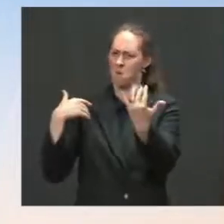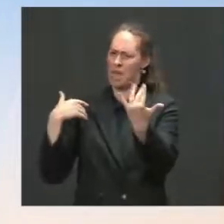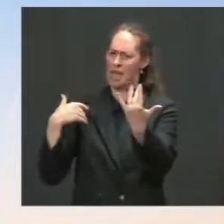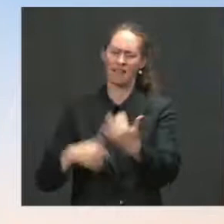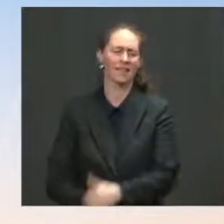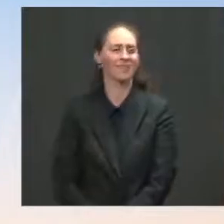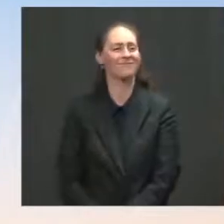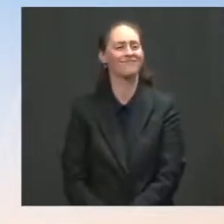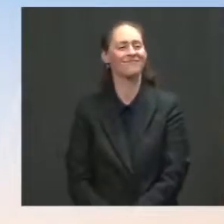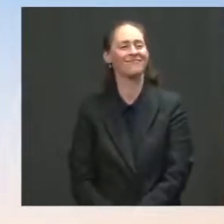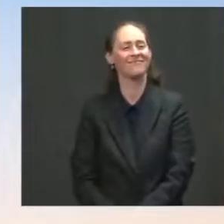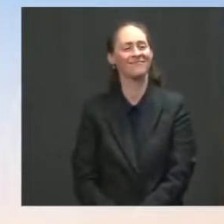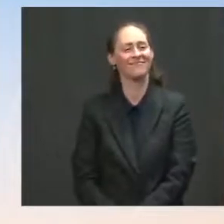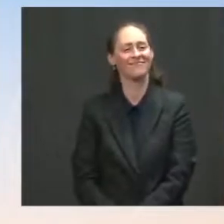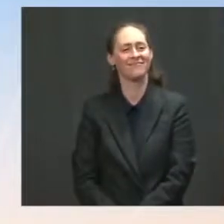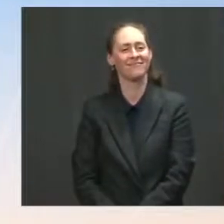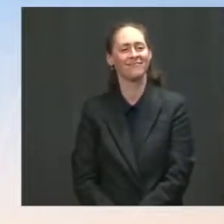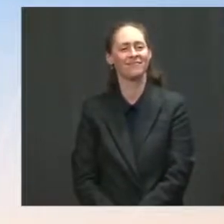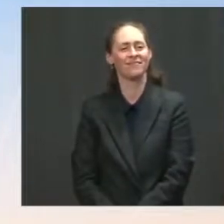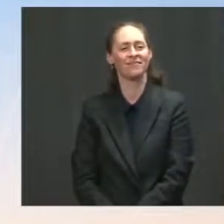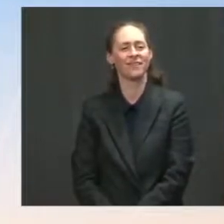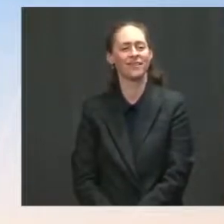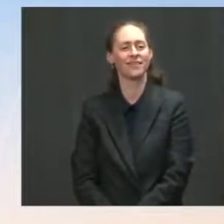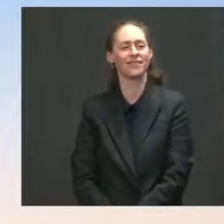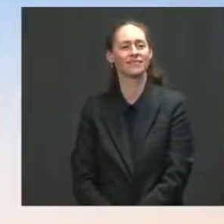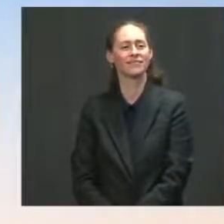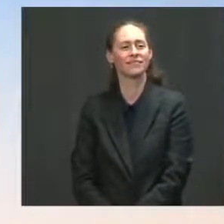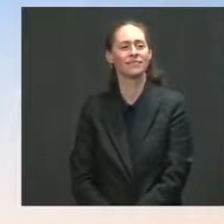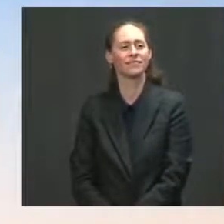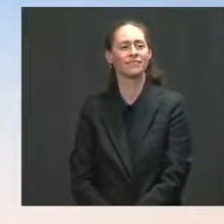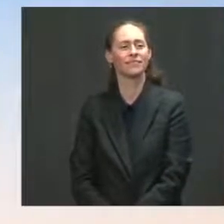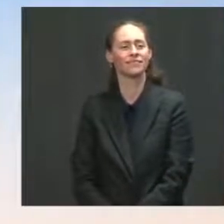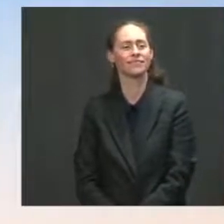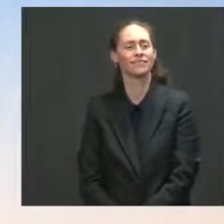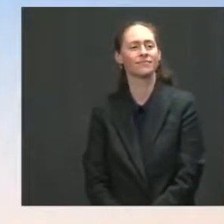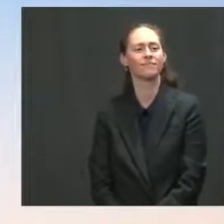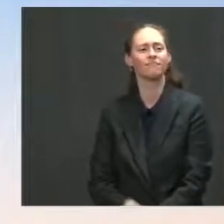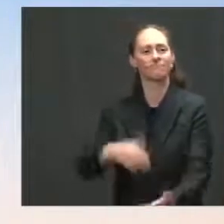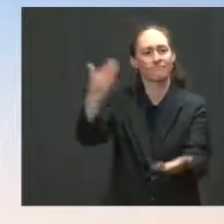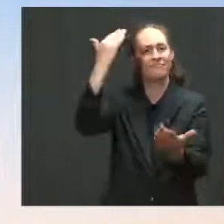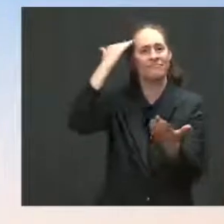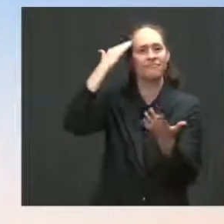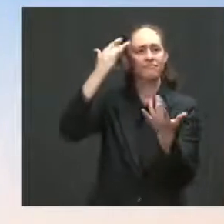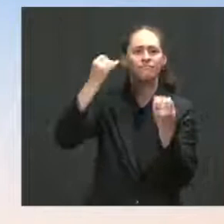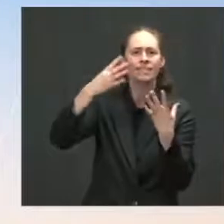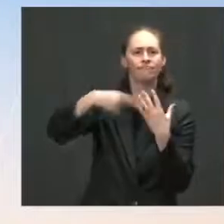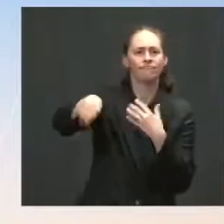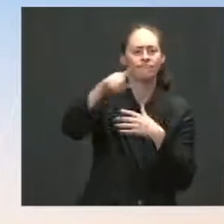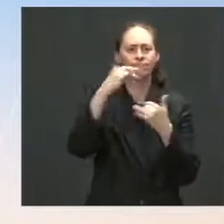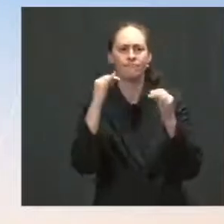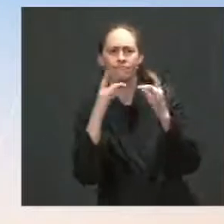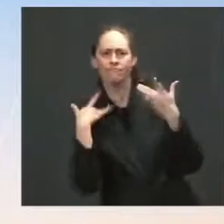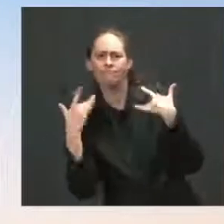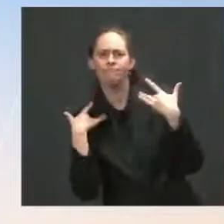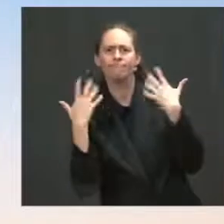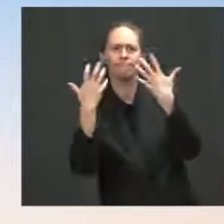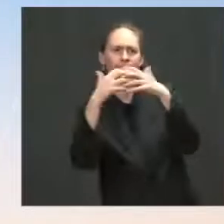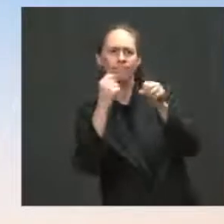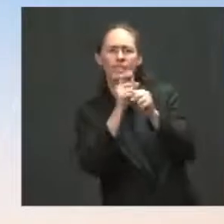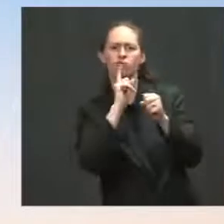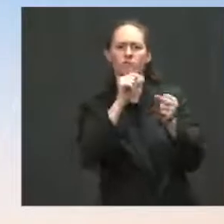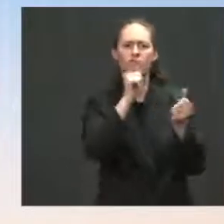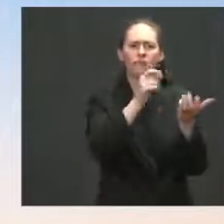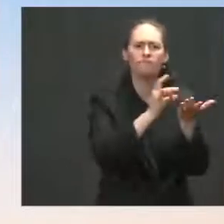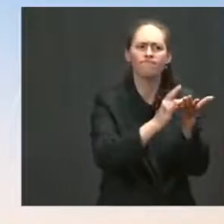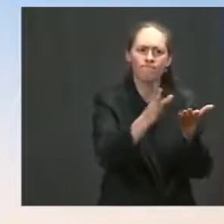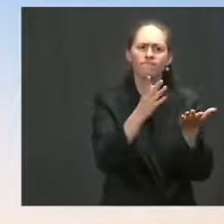here recently to protect tenants from being evicted right now. Why isn't more being done to help the landlords who are struggling to pay